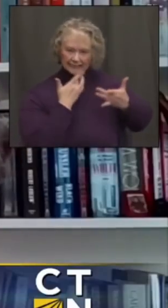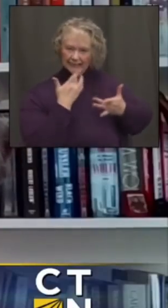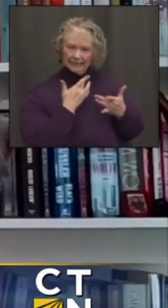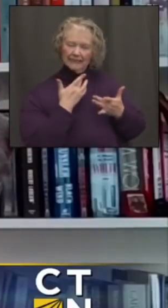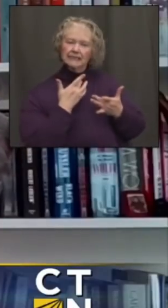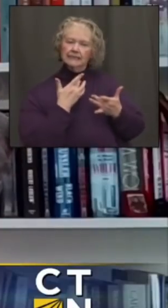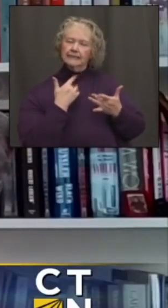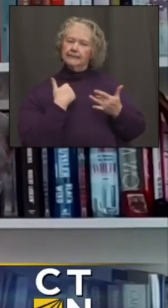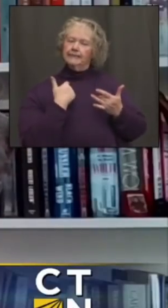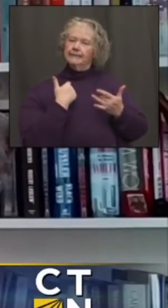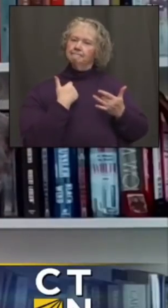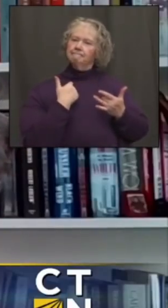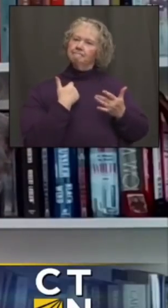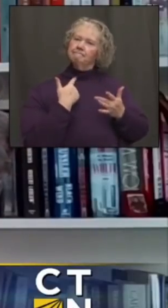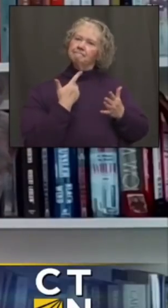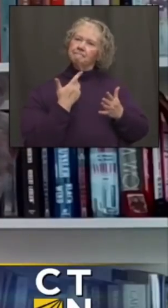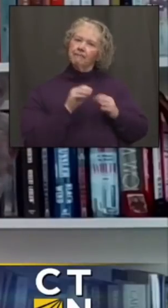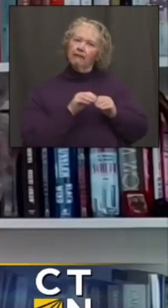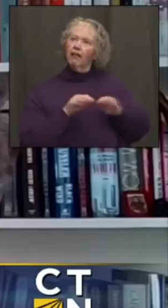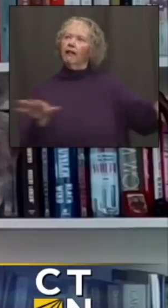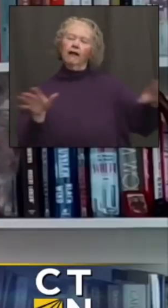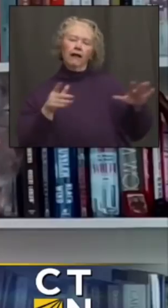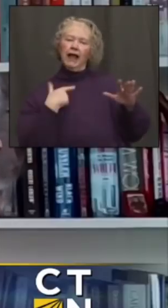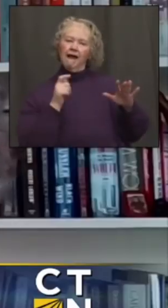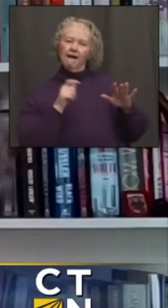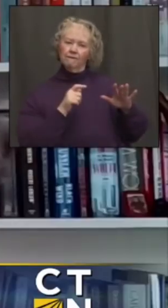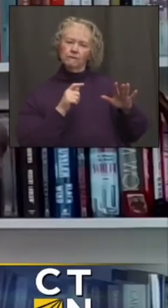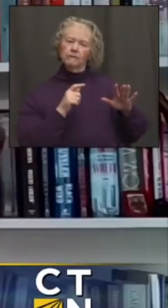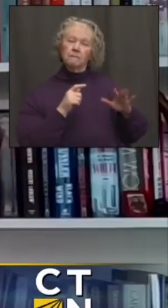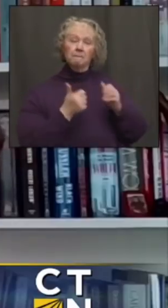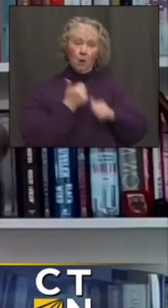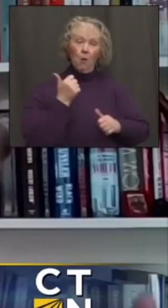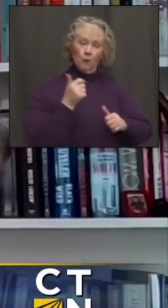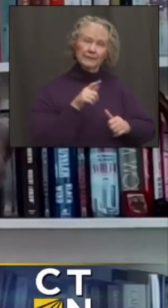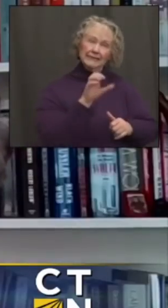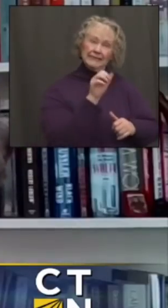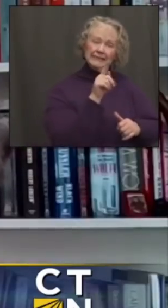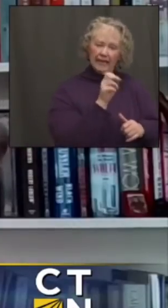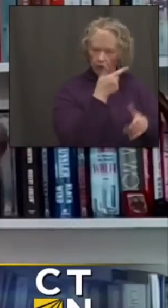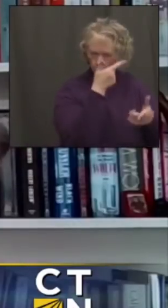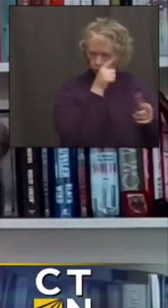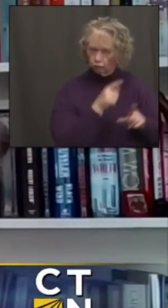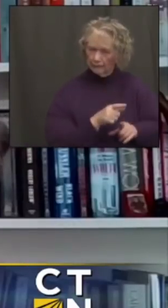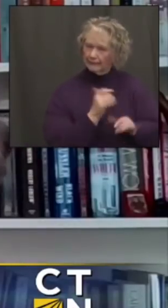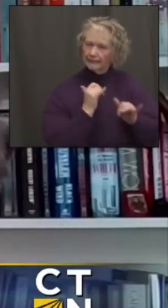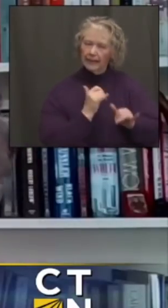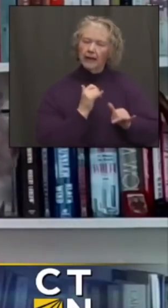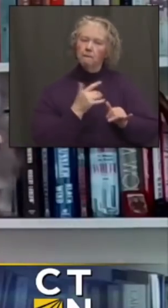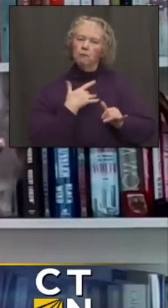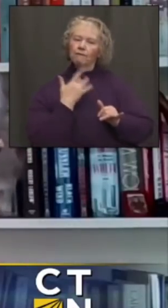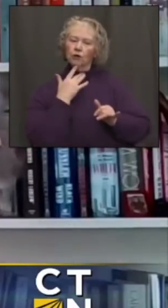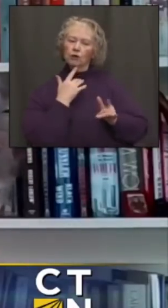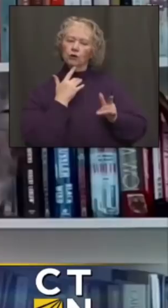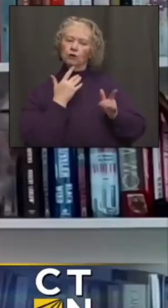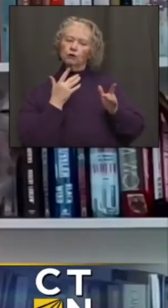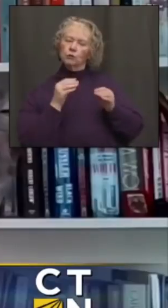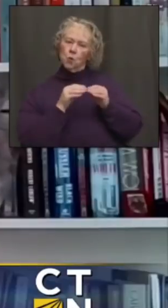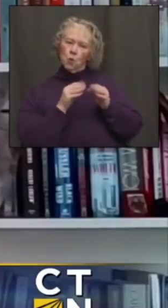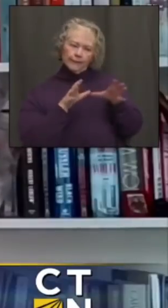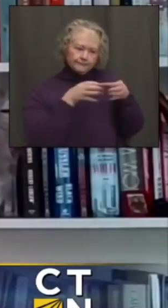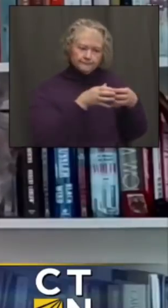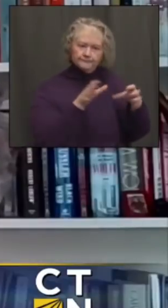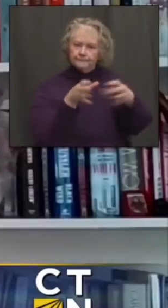and handle as routine vaccination. So that was one reason. And then the other reason is just because of the scarcity of supply right now in